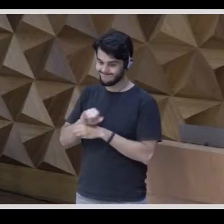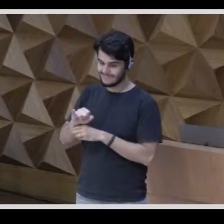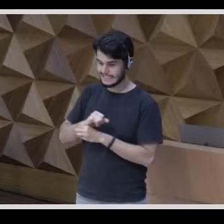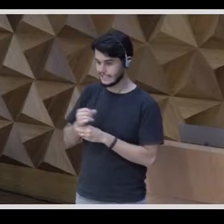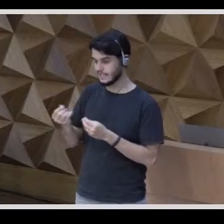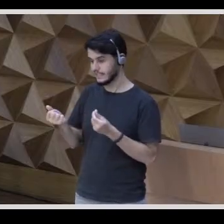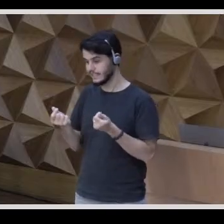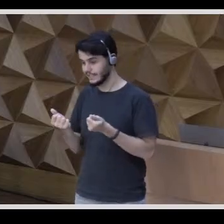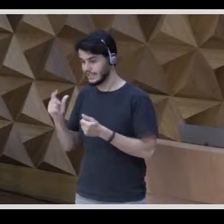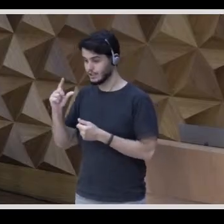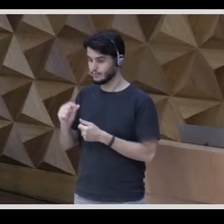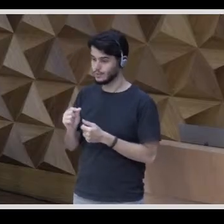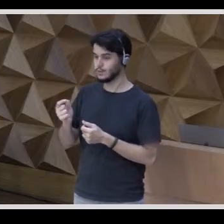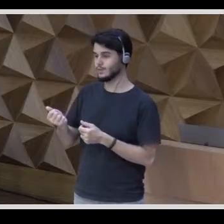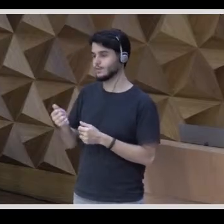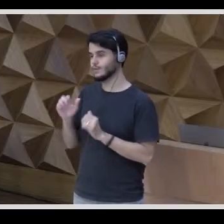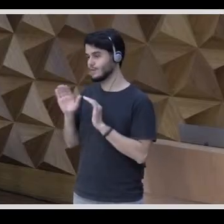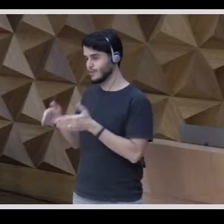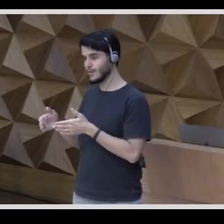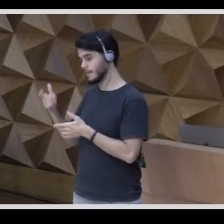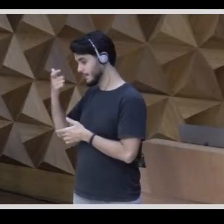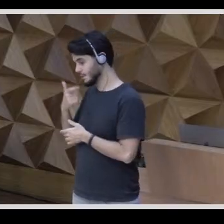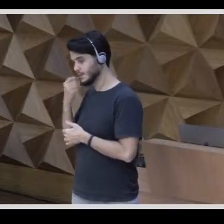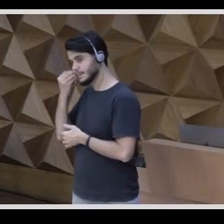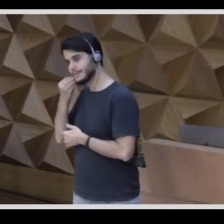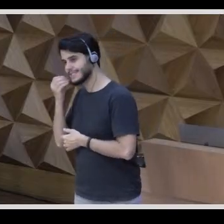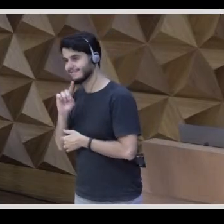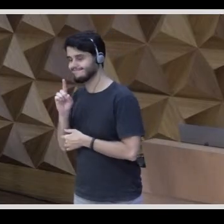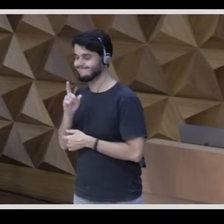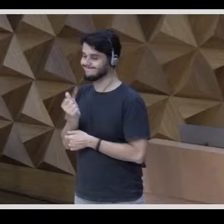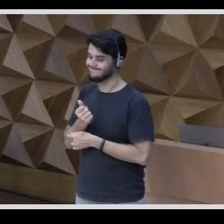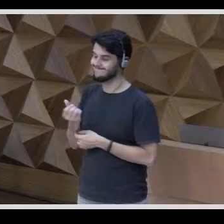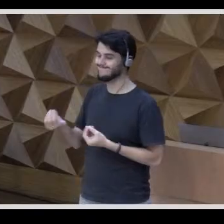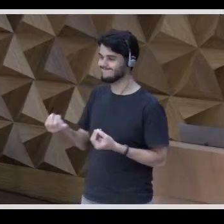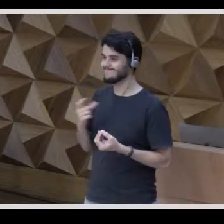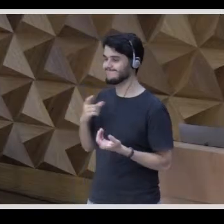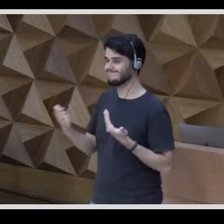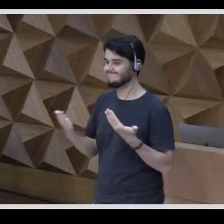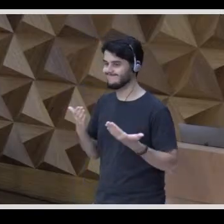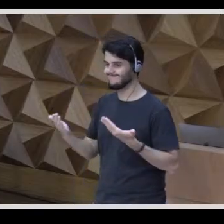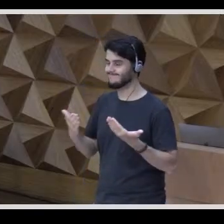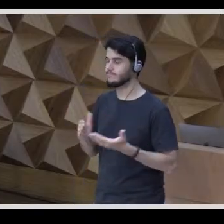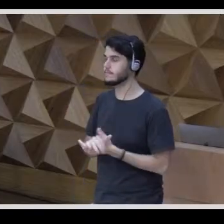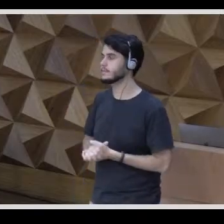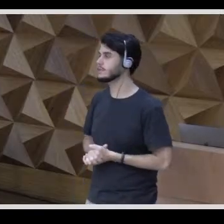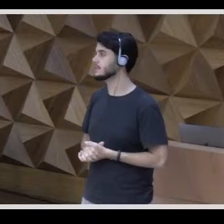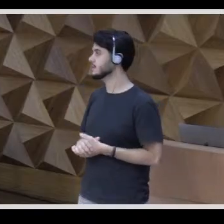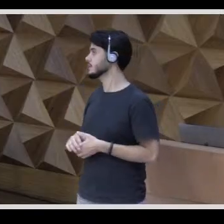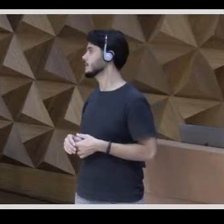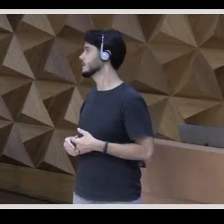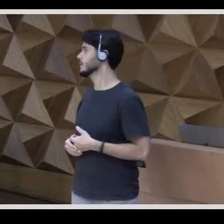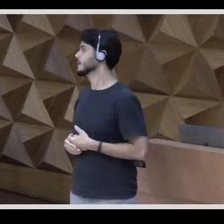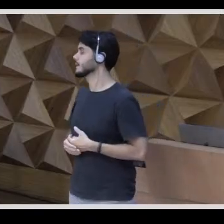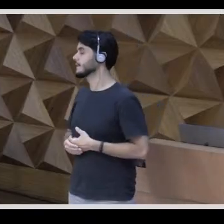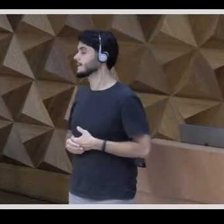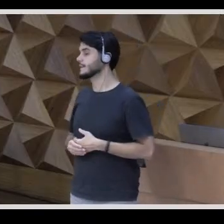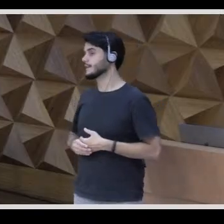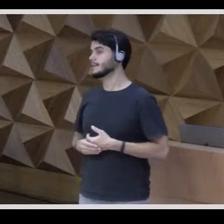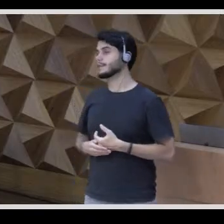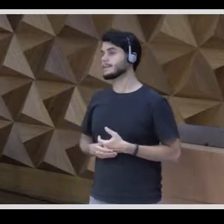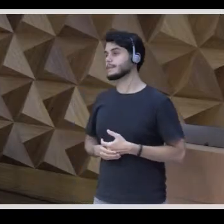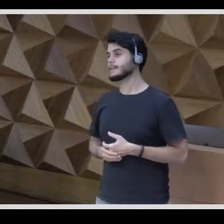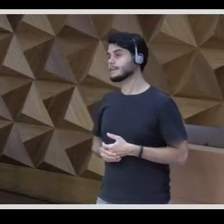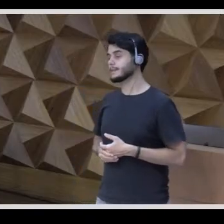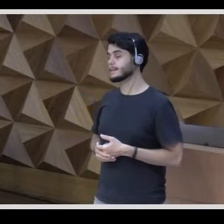And again, when I was researching informal methods, that was always the argument. It's like, well, who has time to spend money on formal methods? It's a